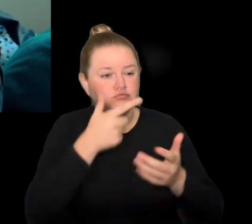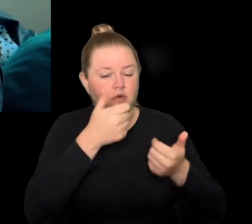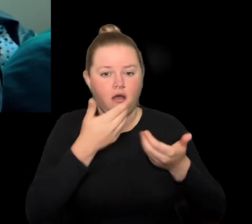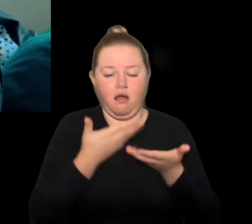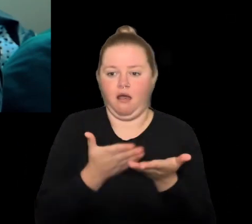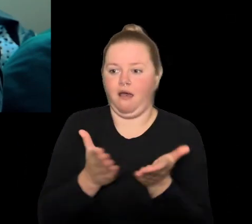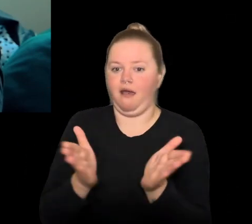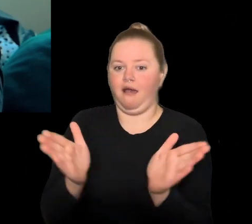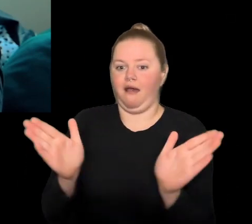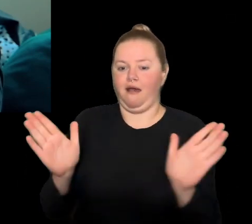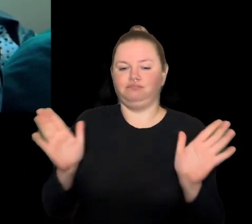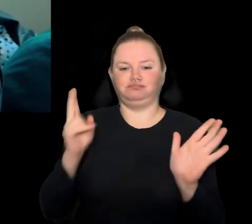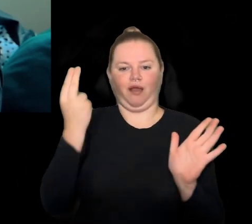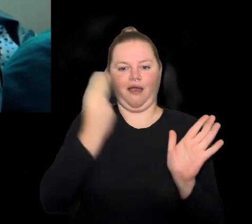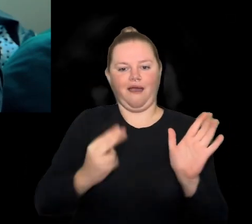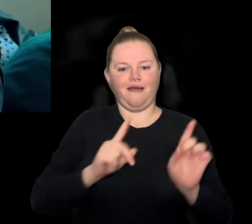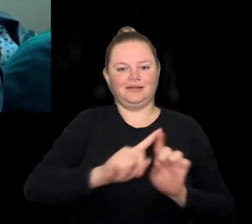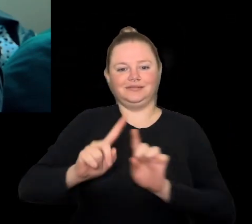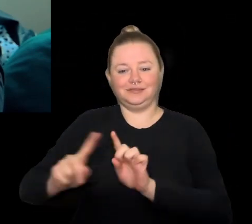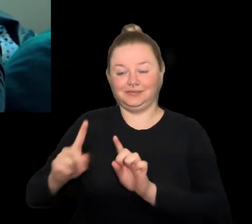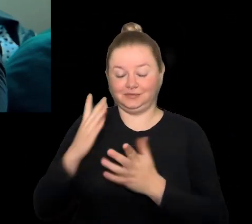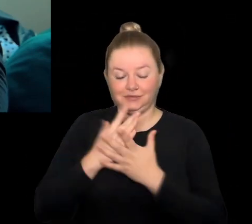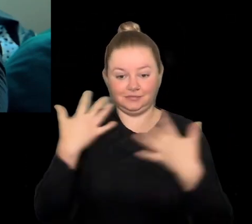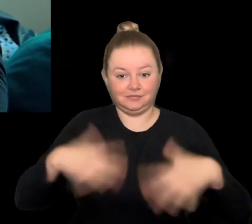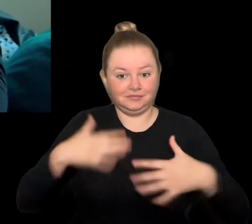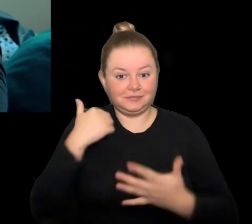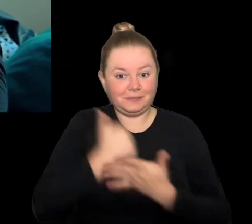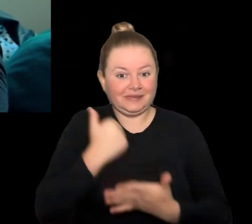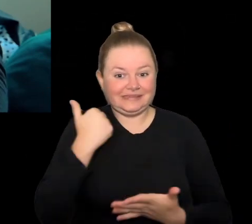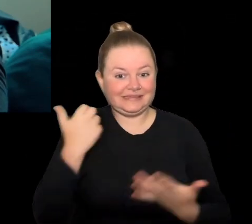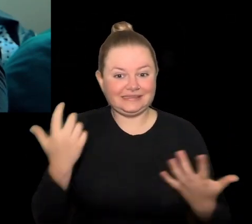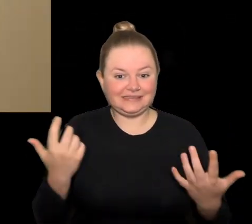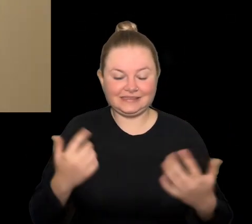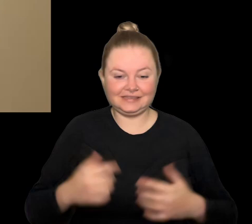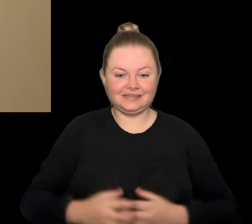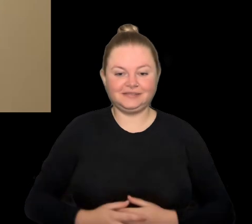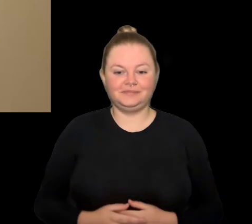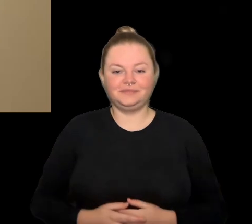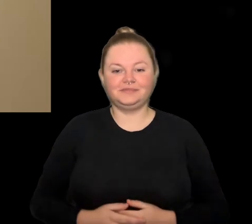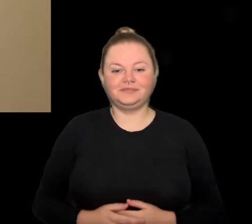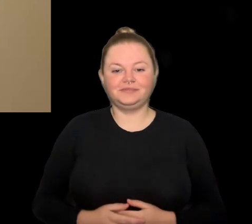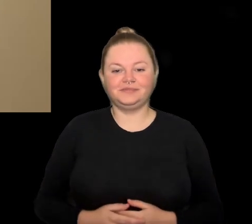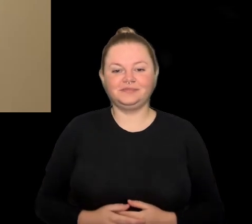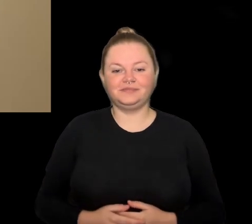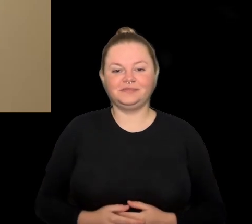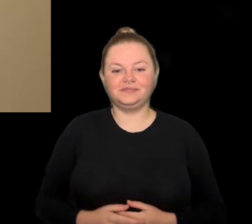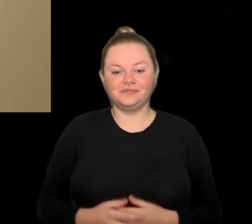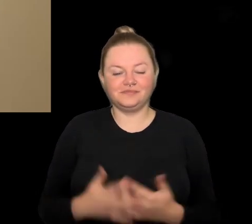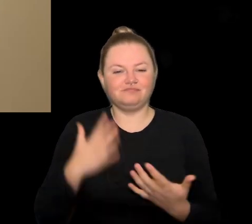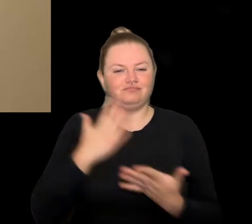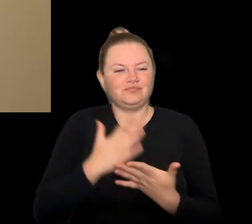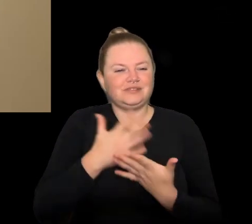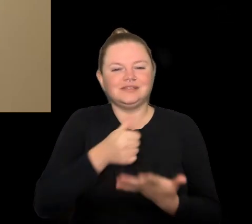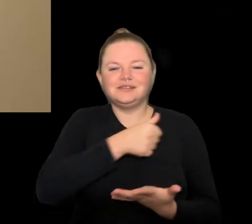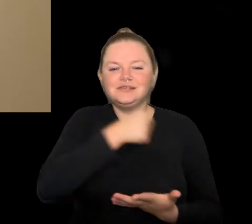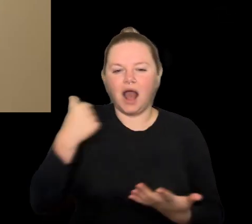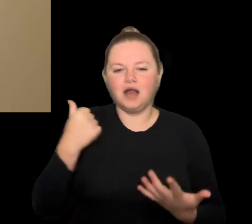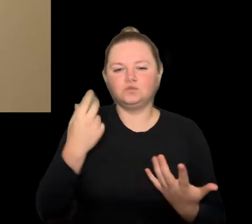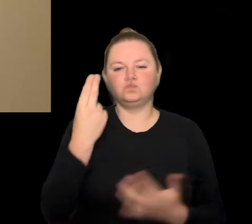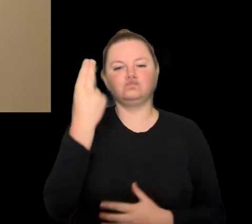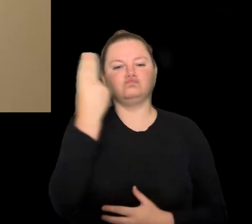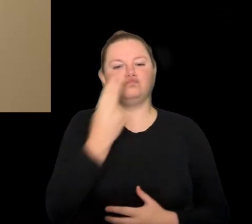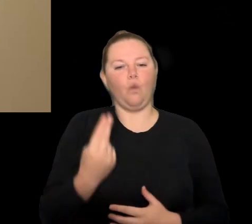it seemed to spread out type of thing, and it's come on amazing. It's nice to draw when you're